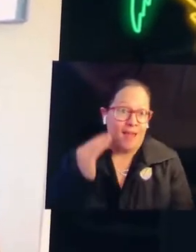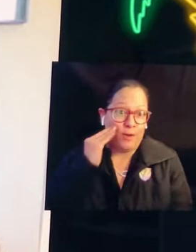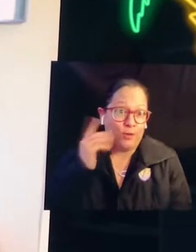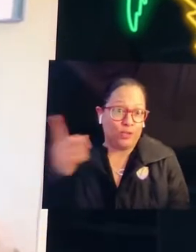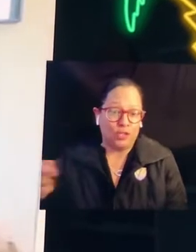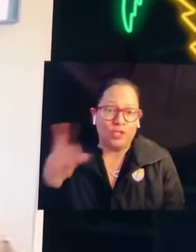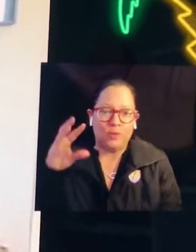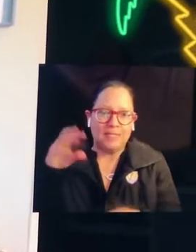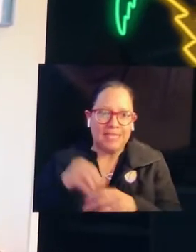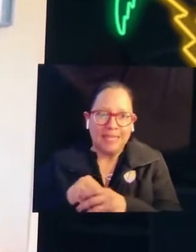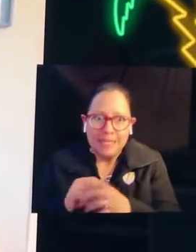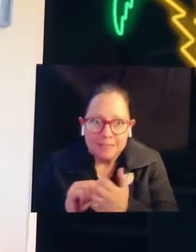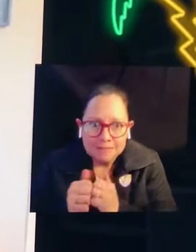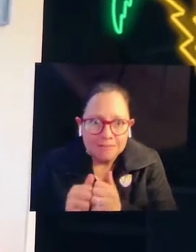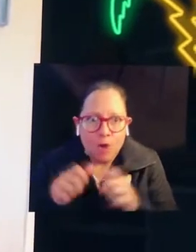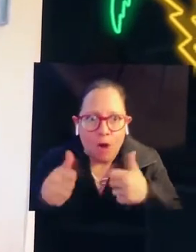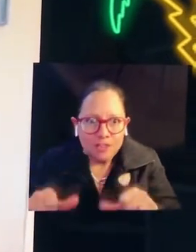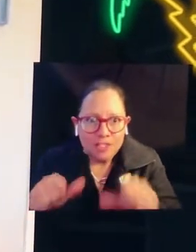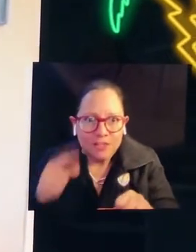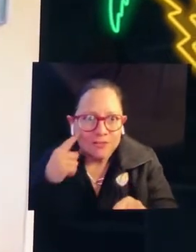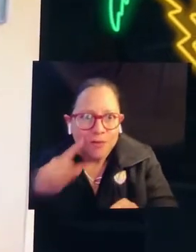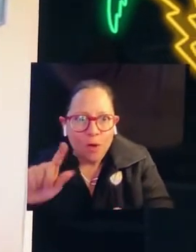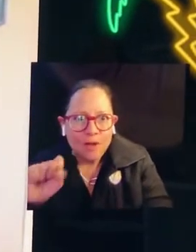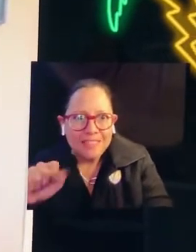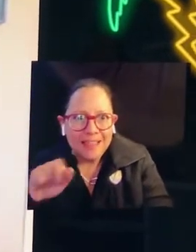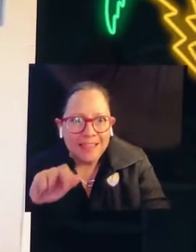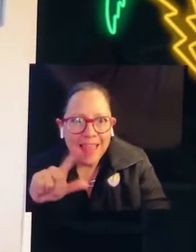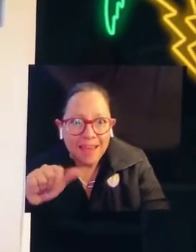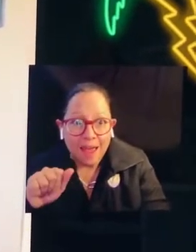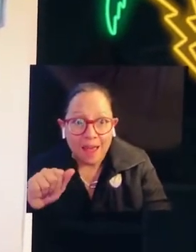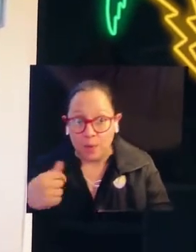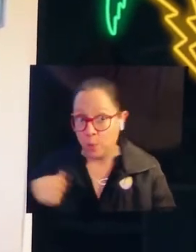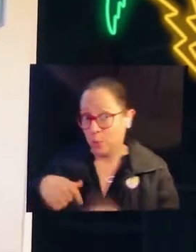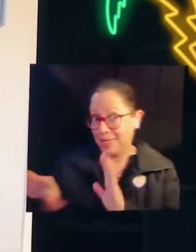Selena. At the point that we chose her,